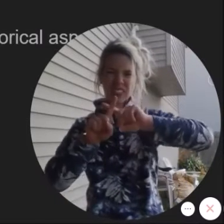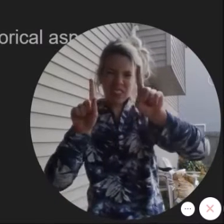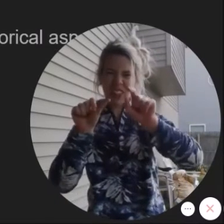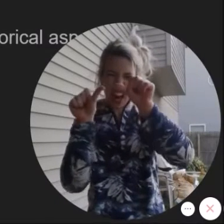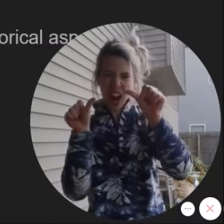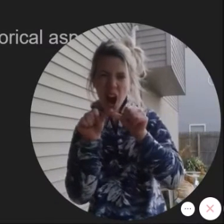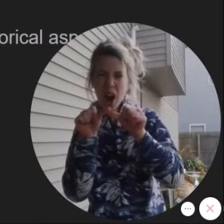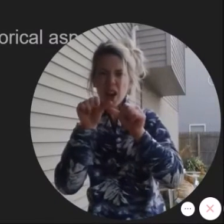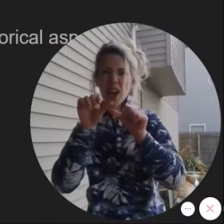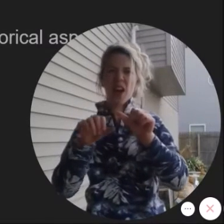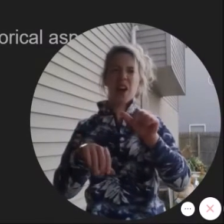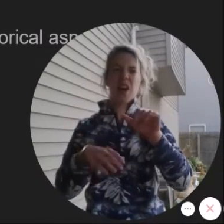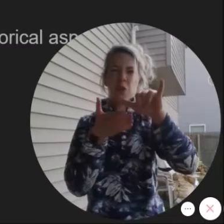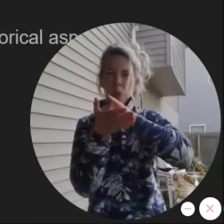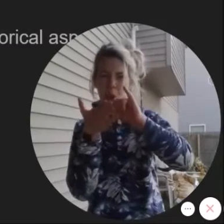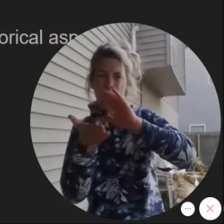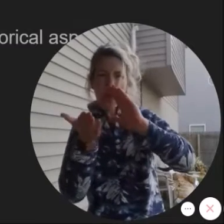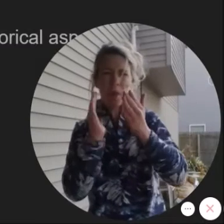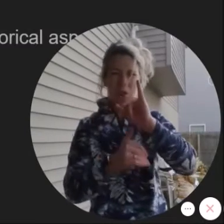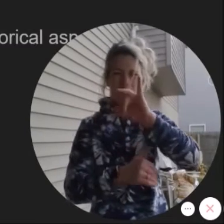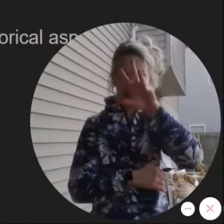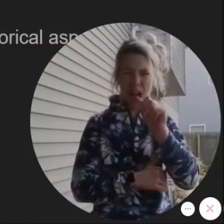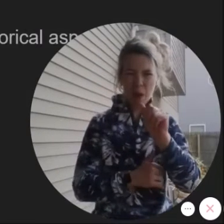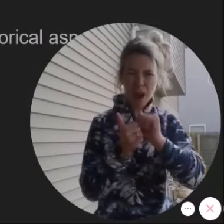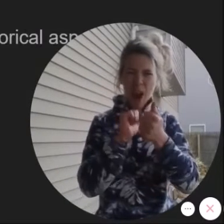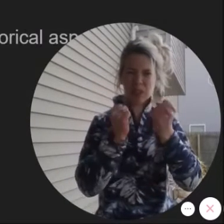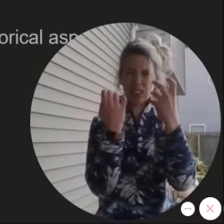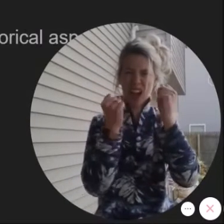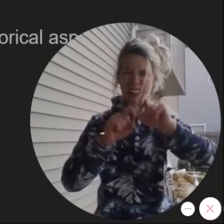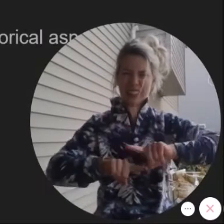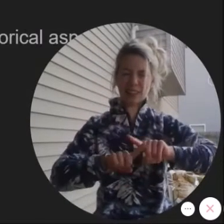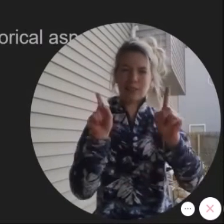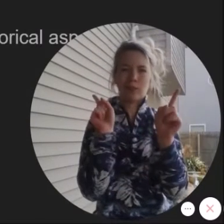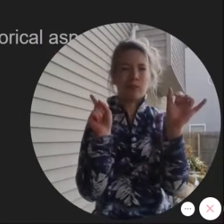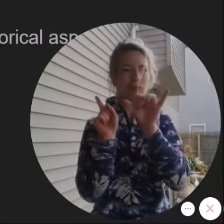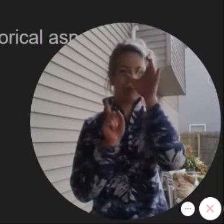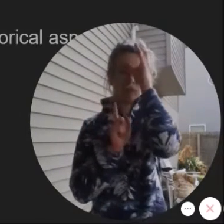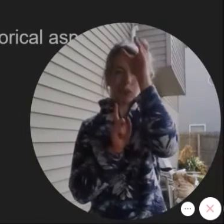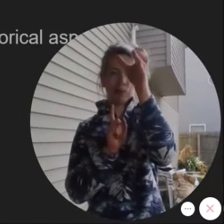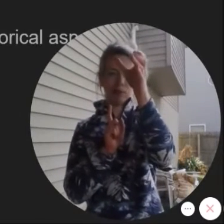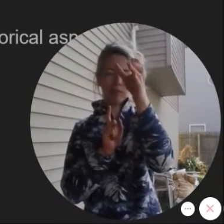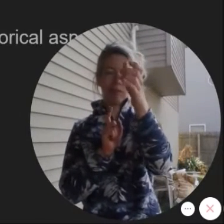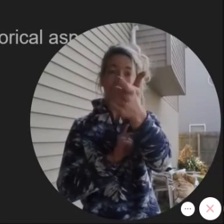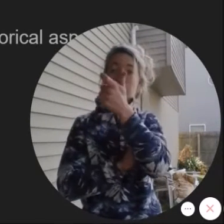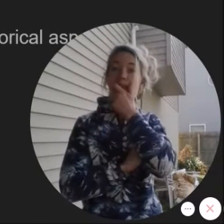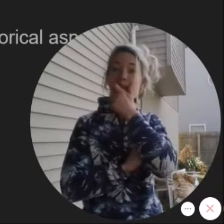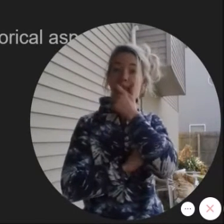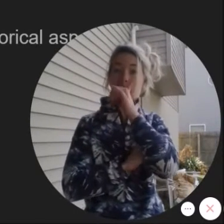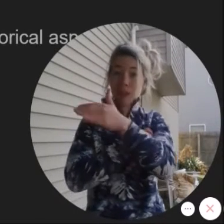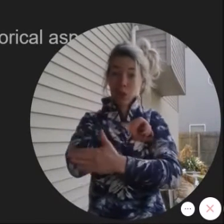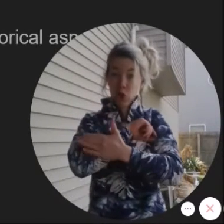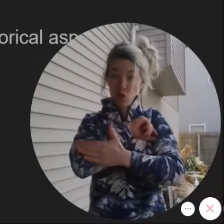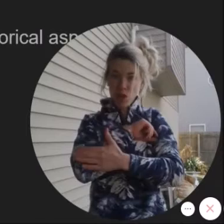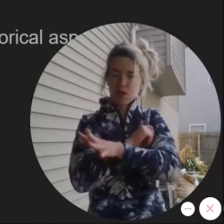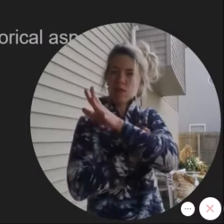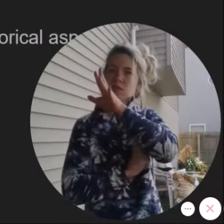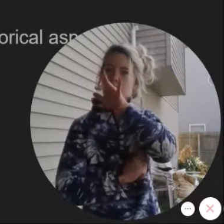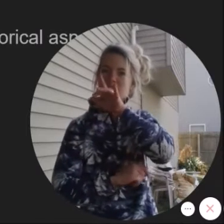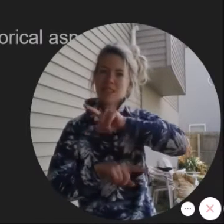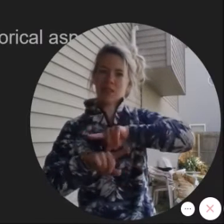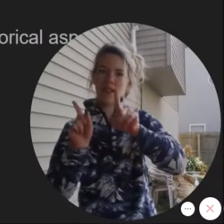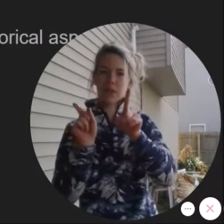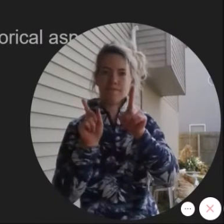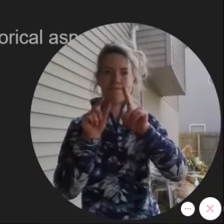States where we have different accents, or we have different areas where they sign differently, like New York signs compared to Iowa signs. The same concept as